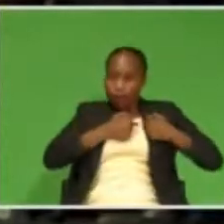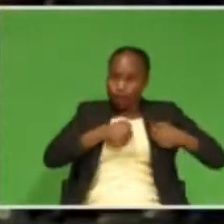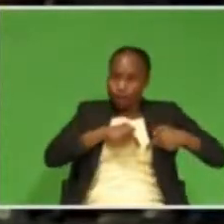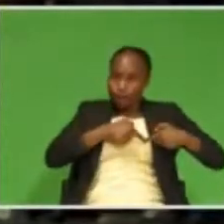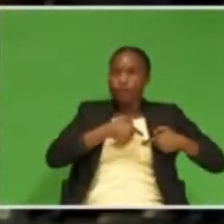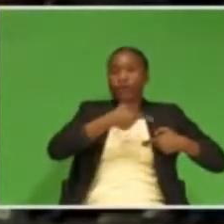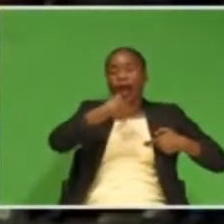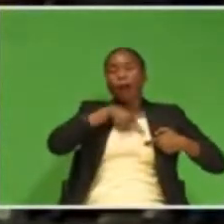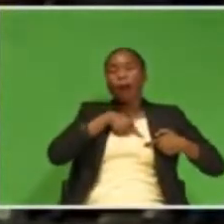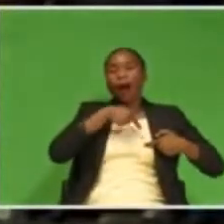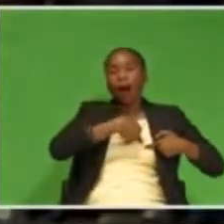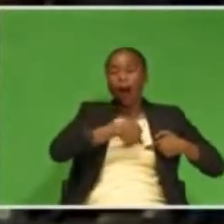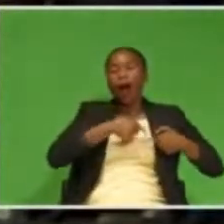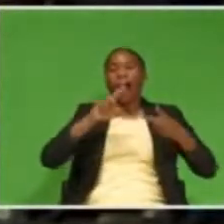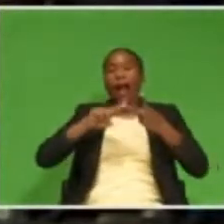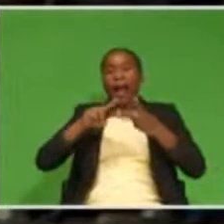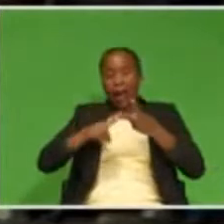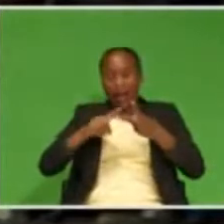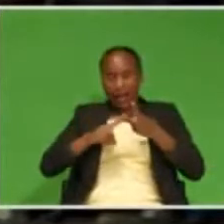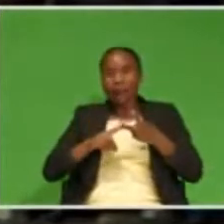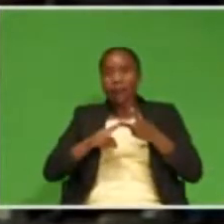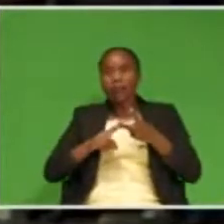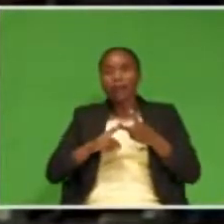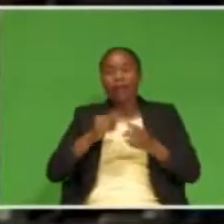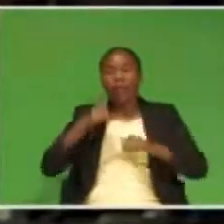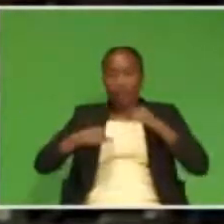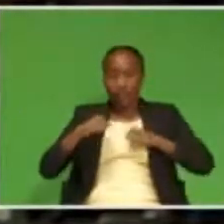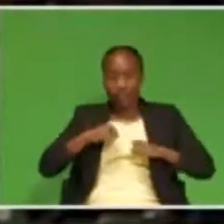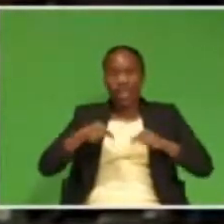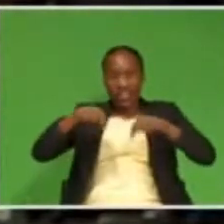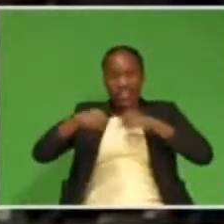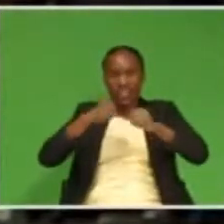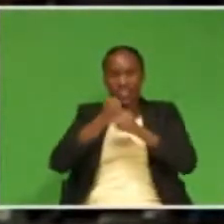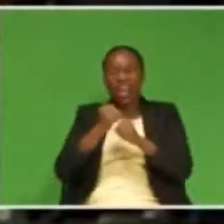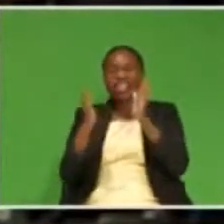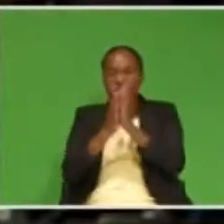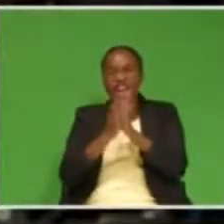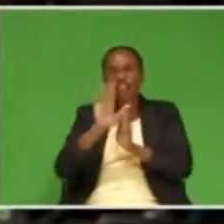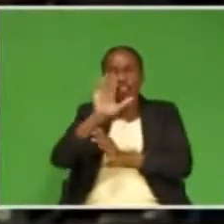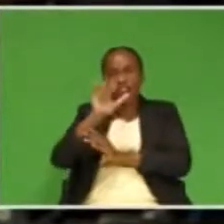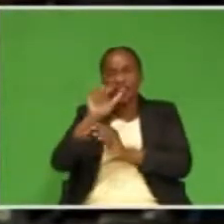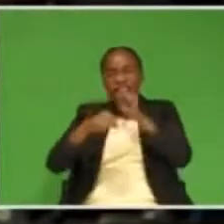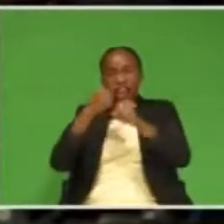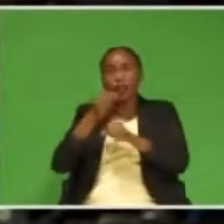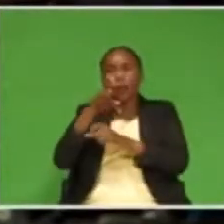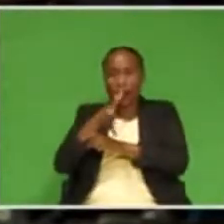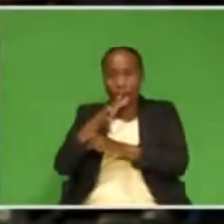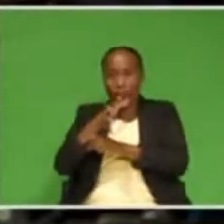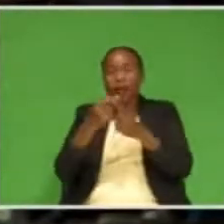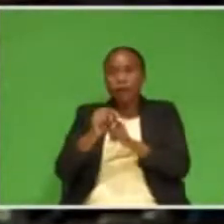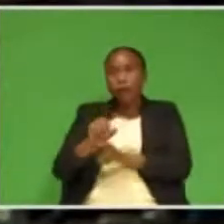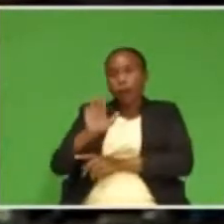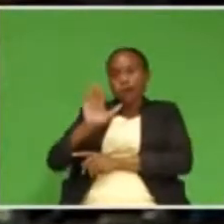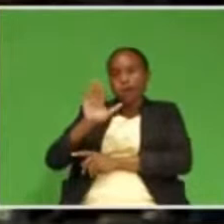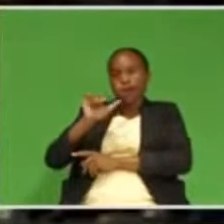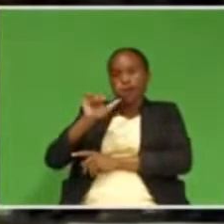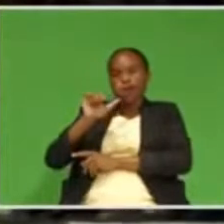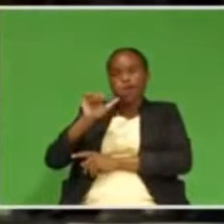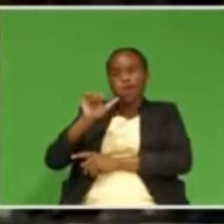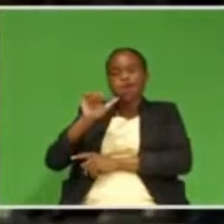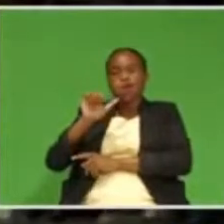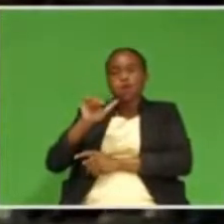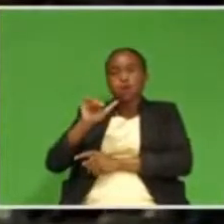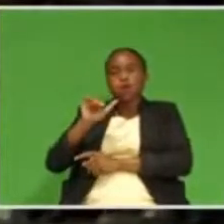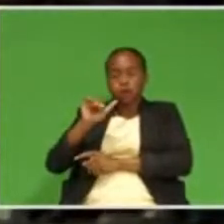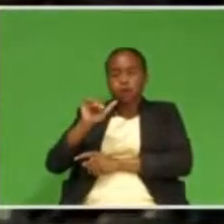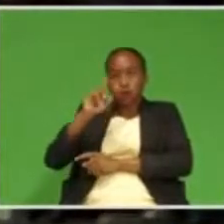actions. This year, it will be 10 years since we bid farewell to Nelson Mandela,